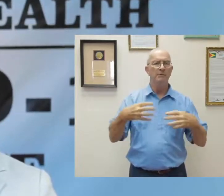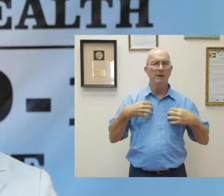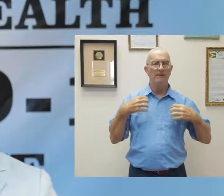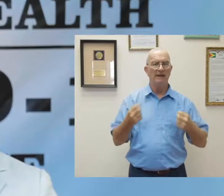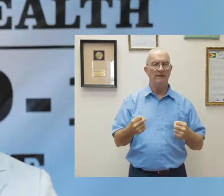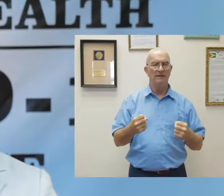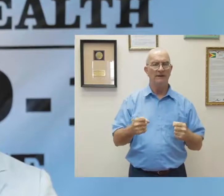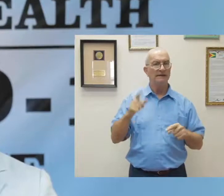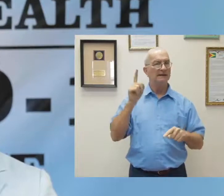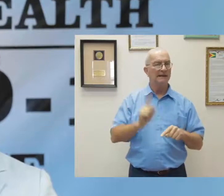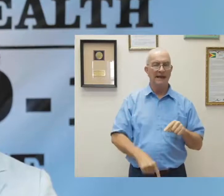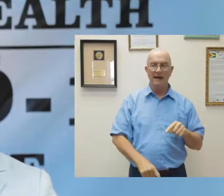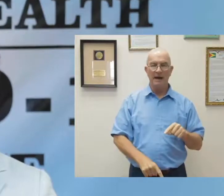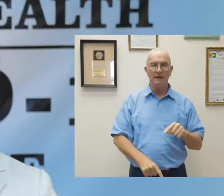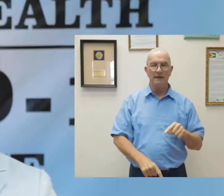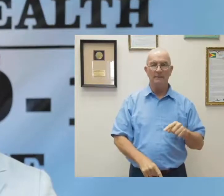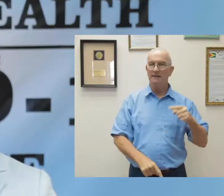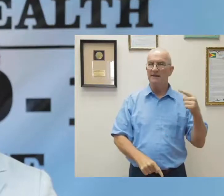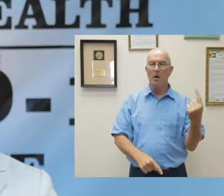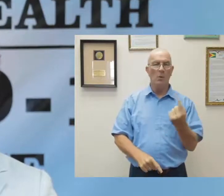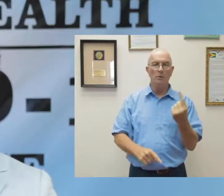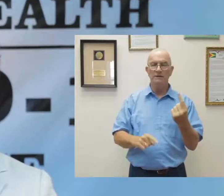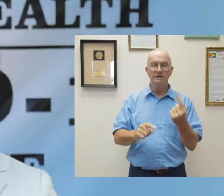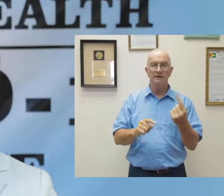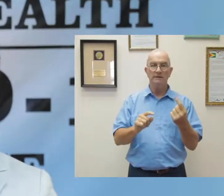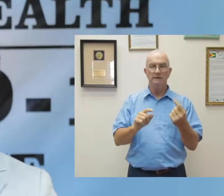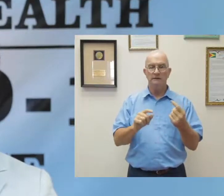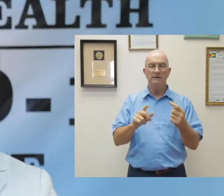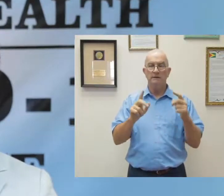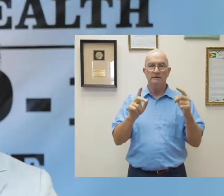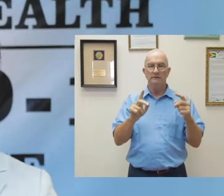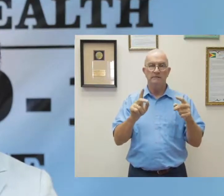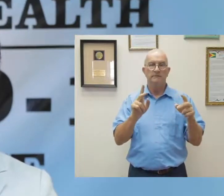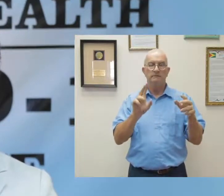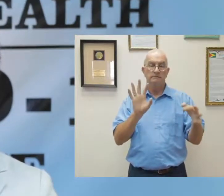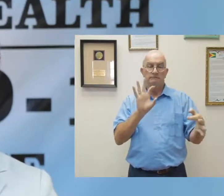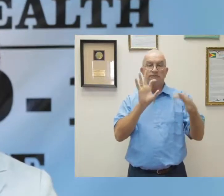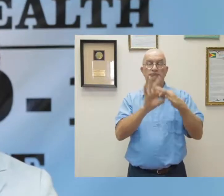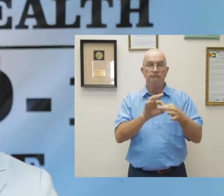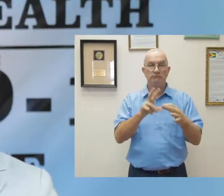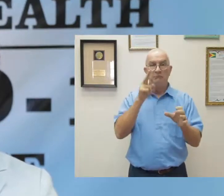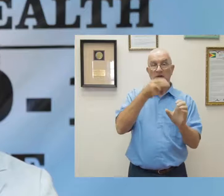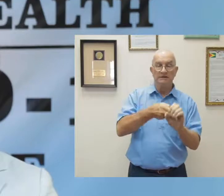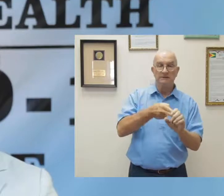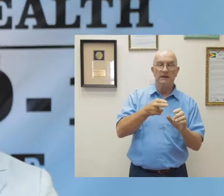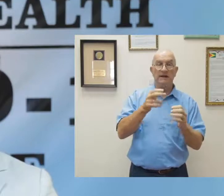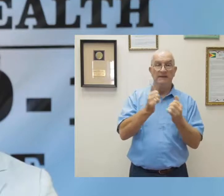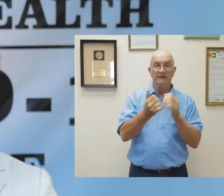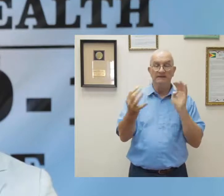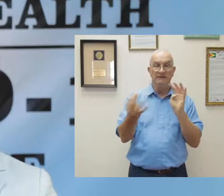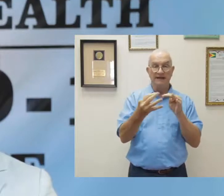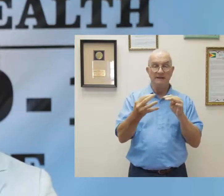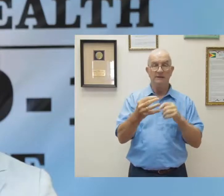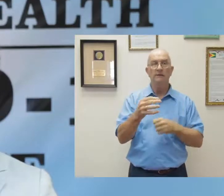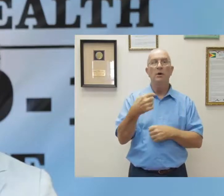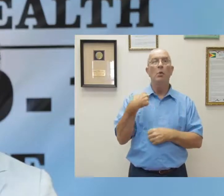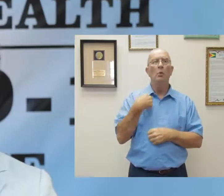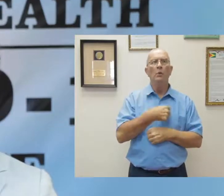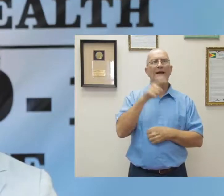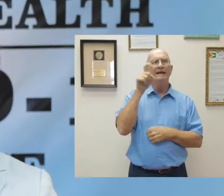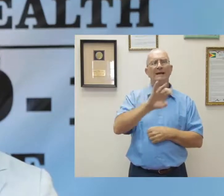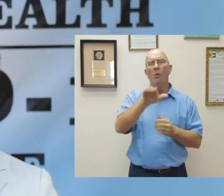Health cannot be the only participant in this fight. We need you all to come on